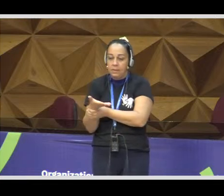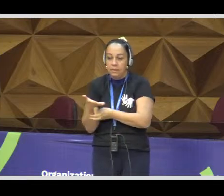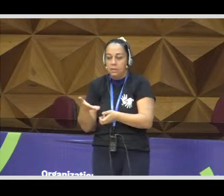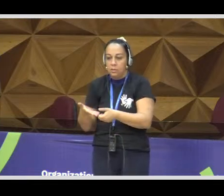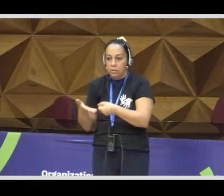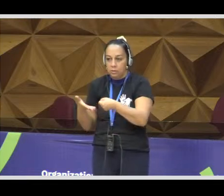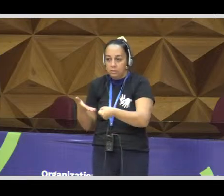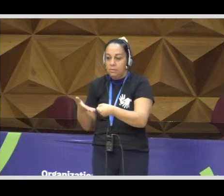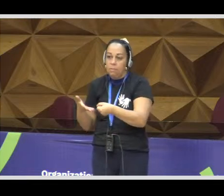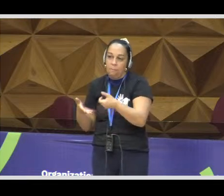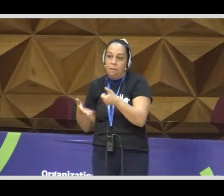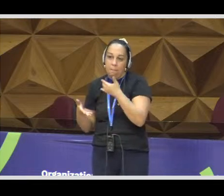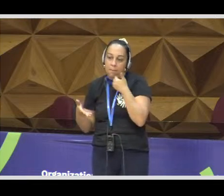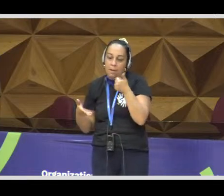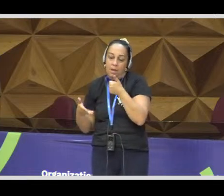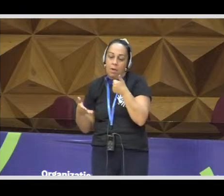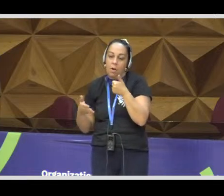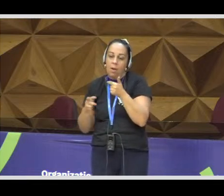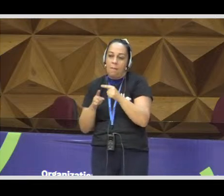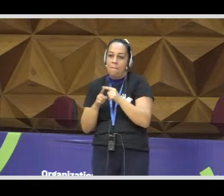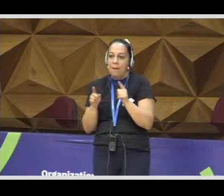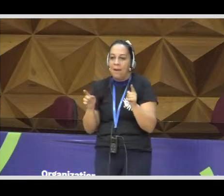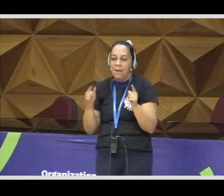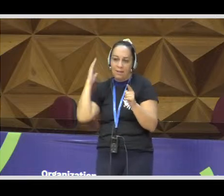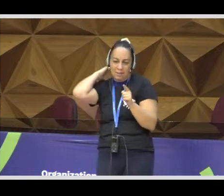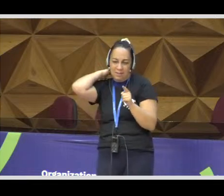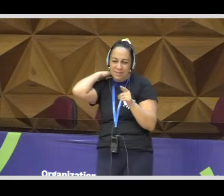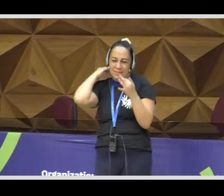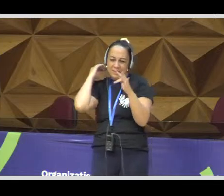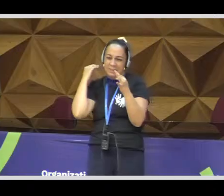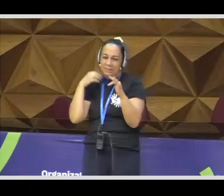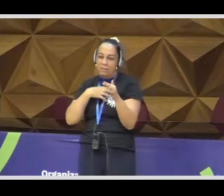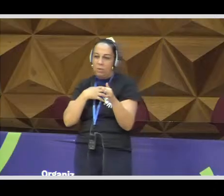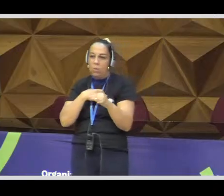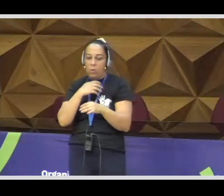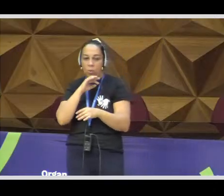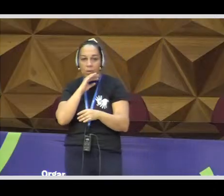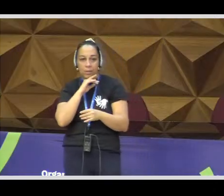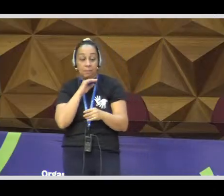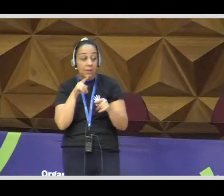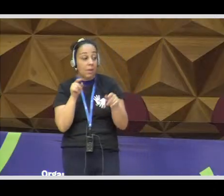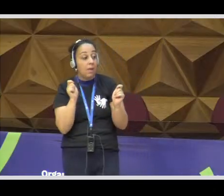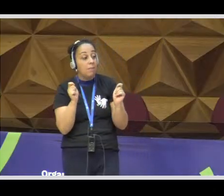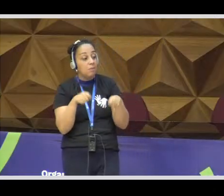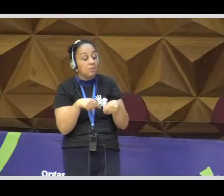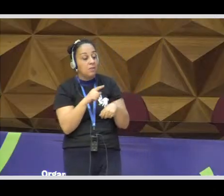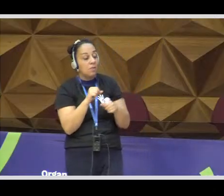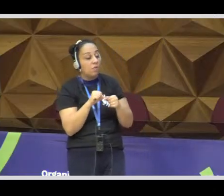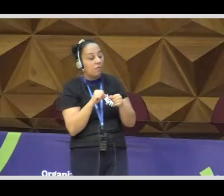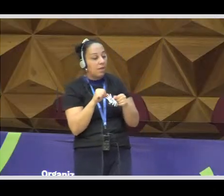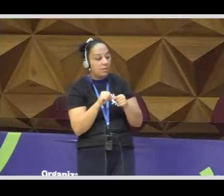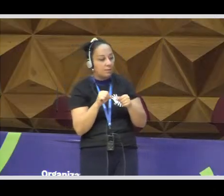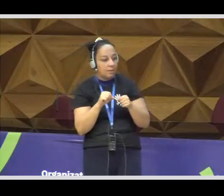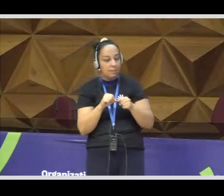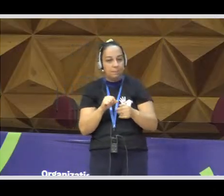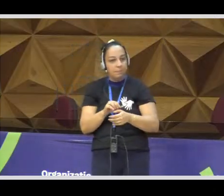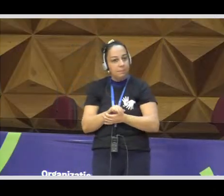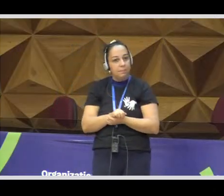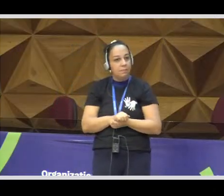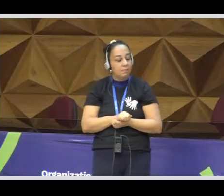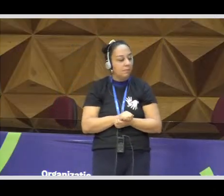long period of time. So what can we do about that? We use this idea of perceptual